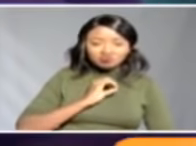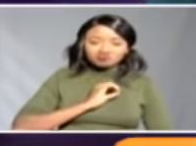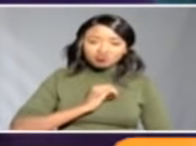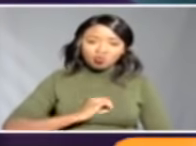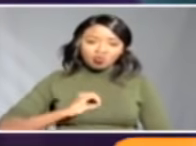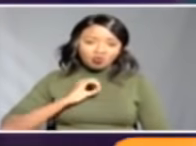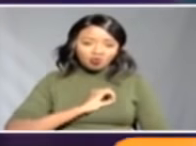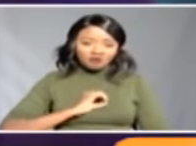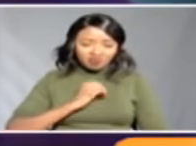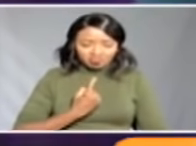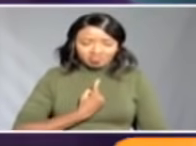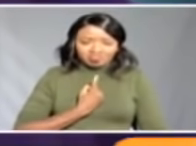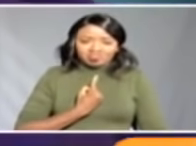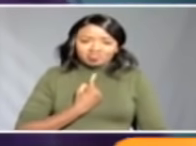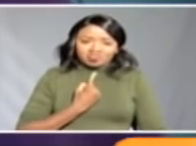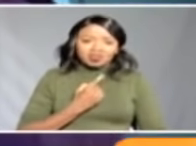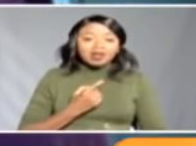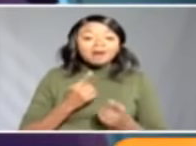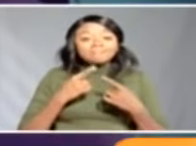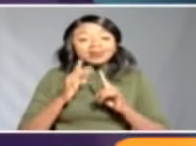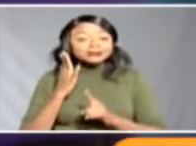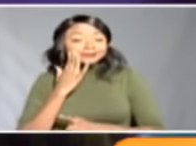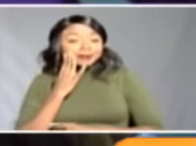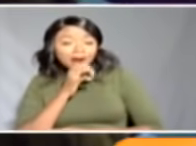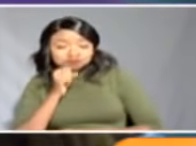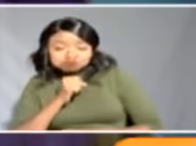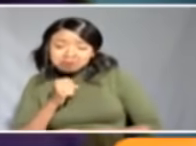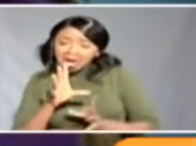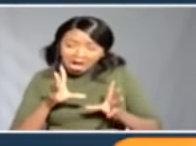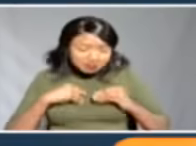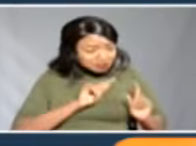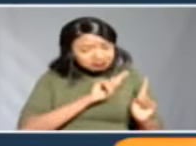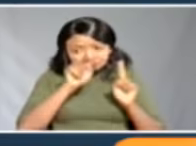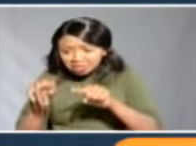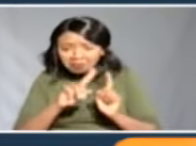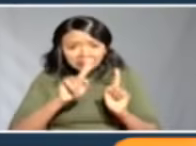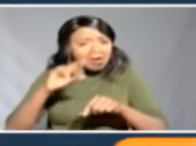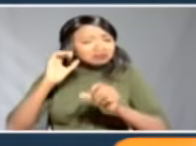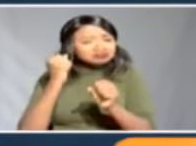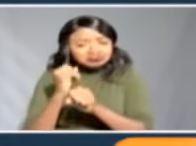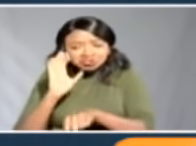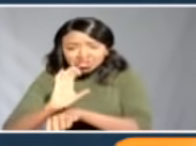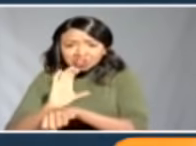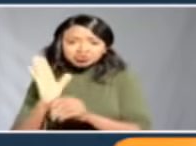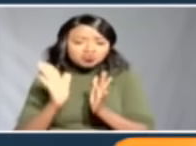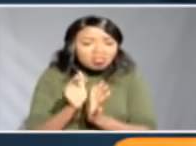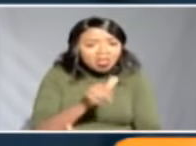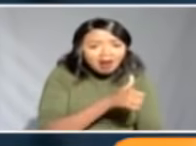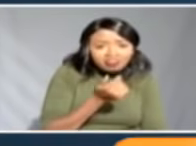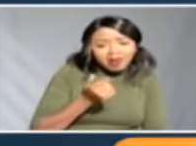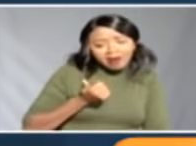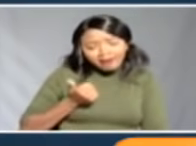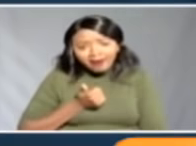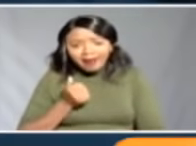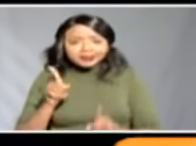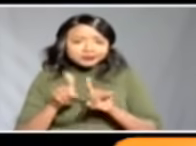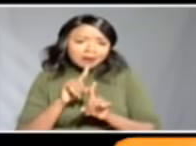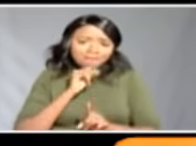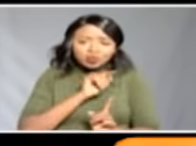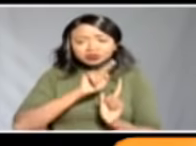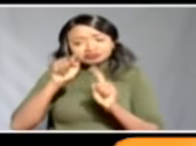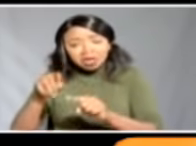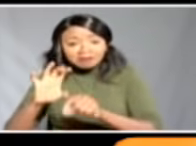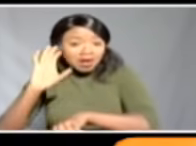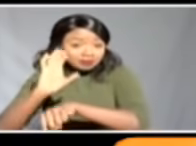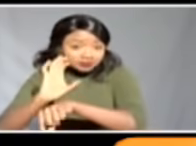as usual, had allowed her to go to the church alongside other young girls and boys to prepare for Sunday Mass.